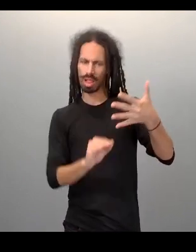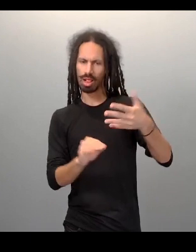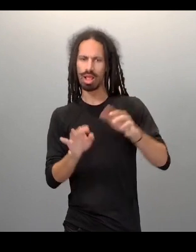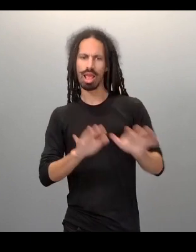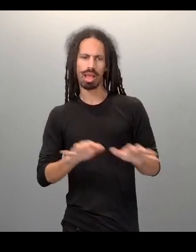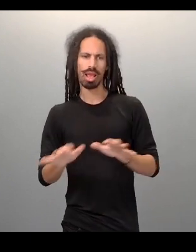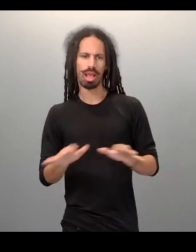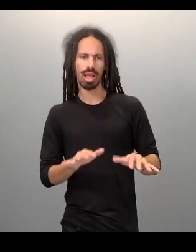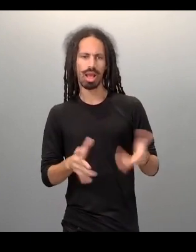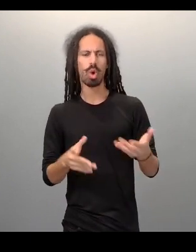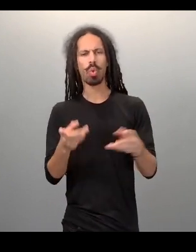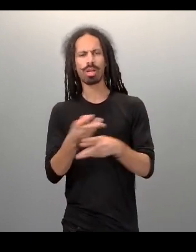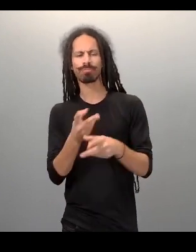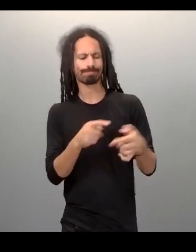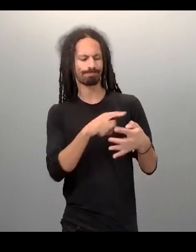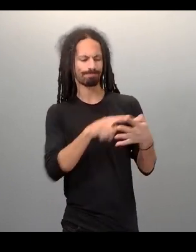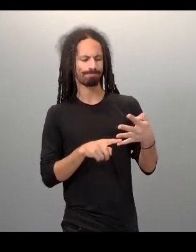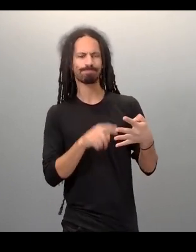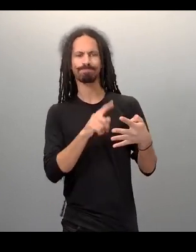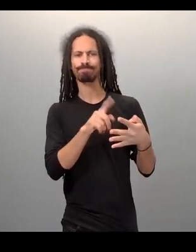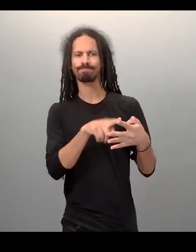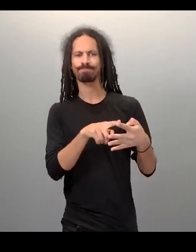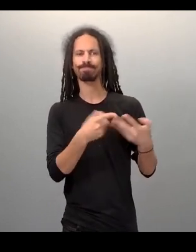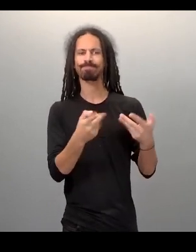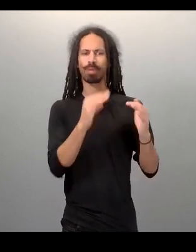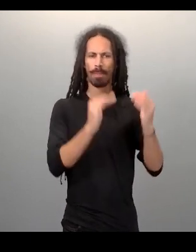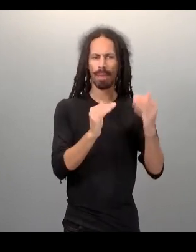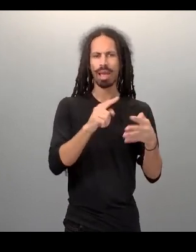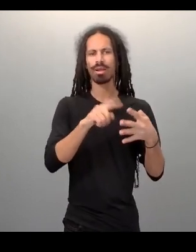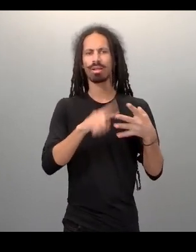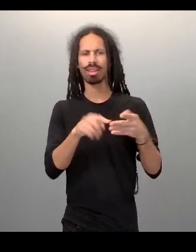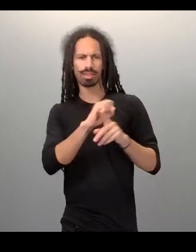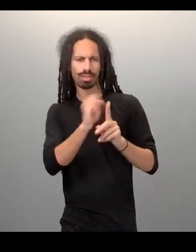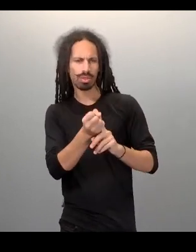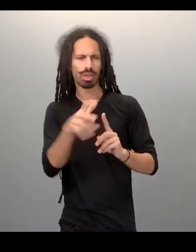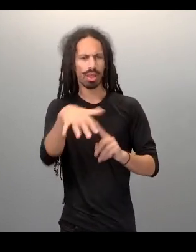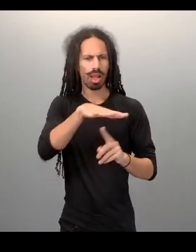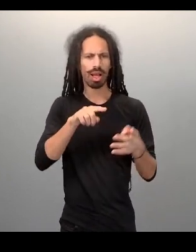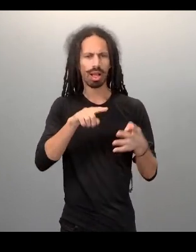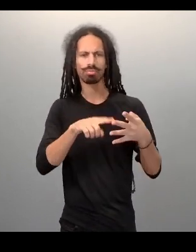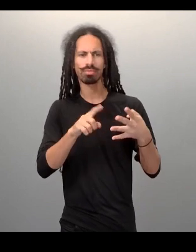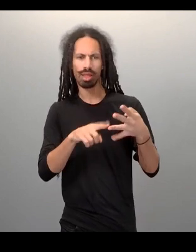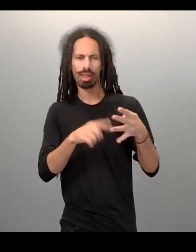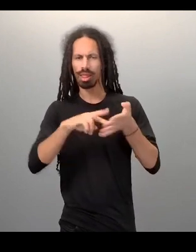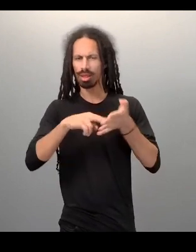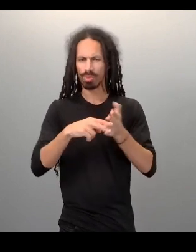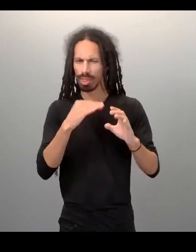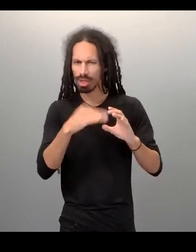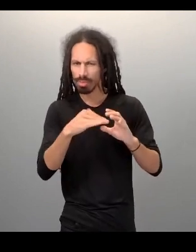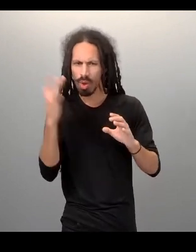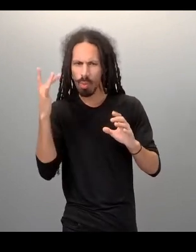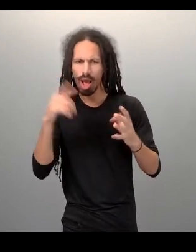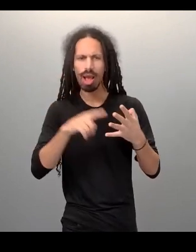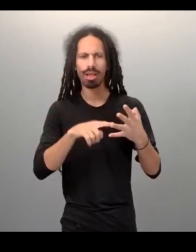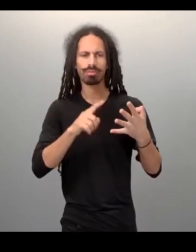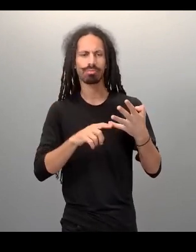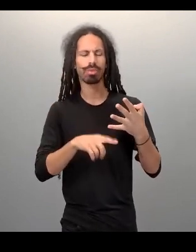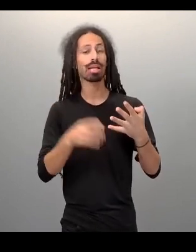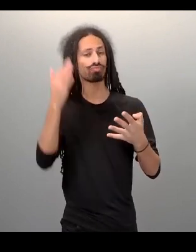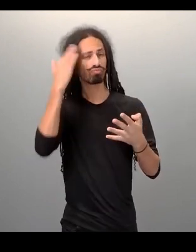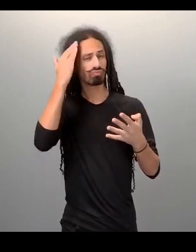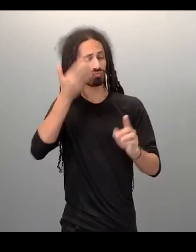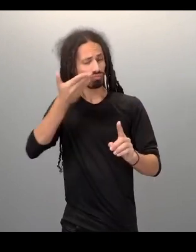in power, situation, purpose for email, and how well you know the recipient of the email. So for the first